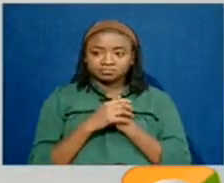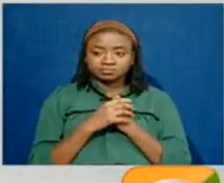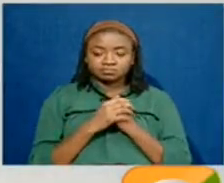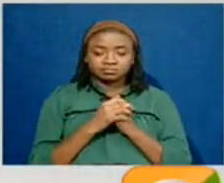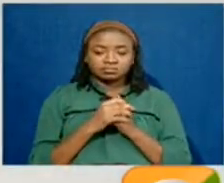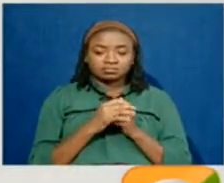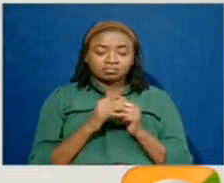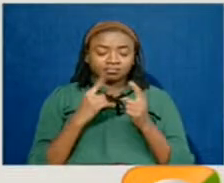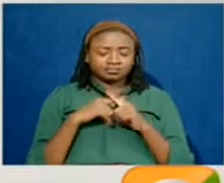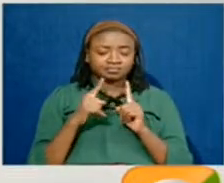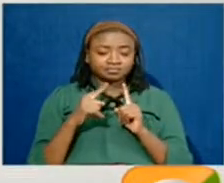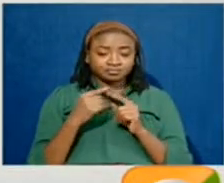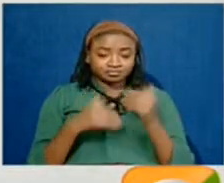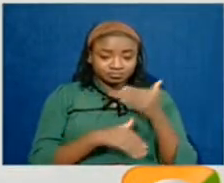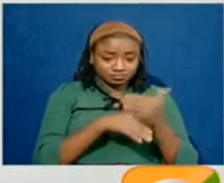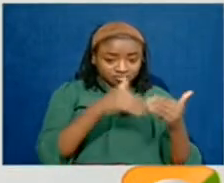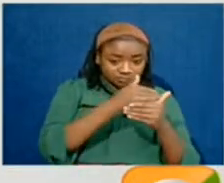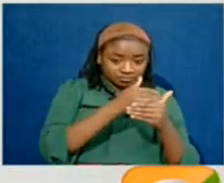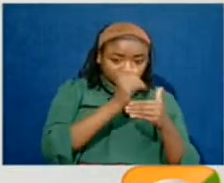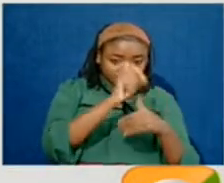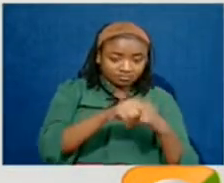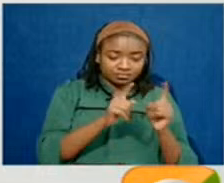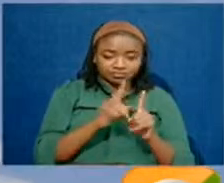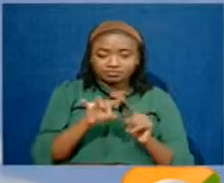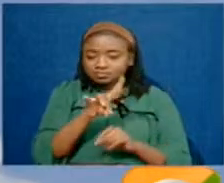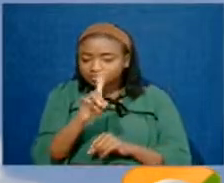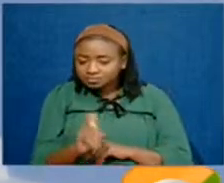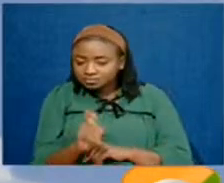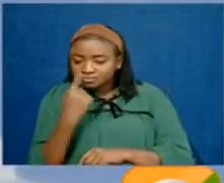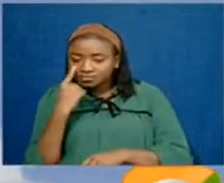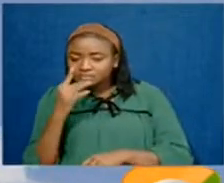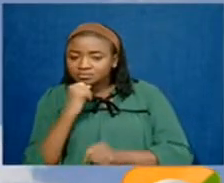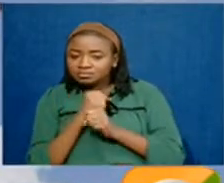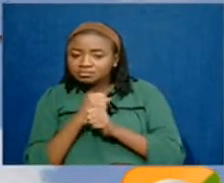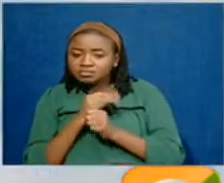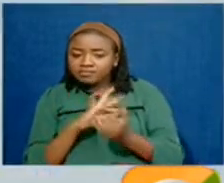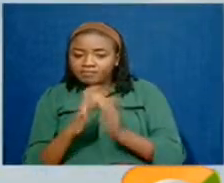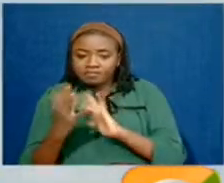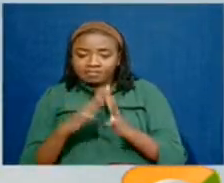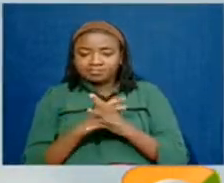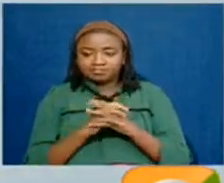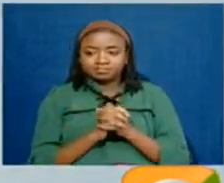And not just building them, but testing and operating them with precision.